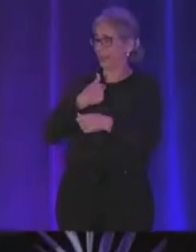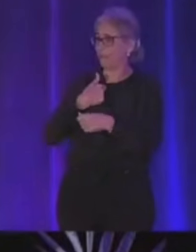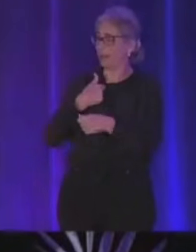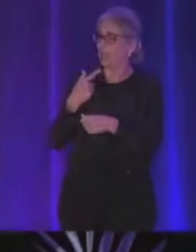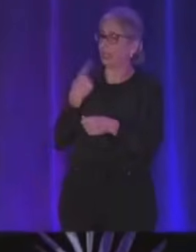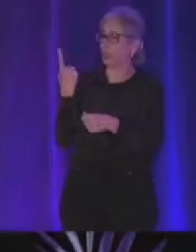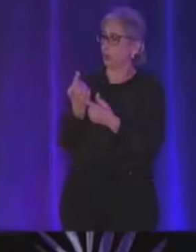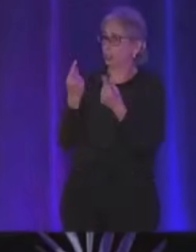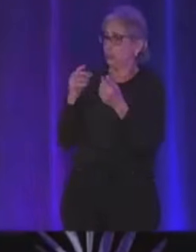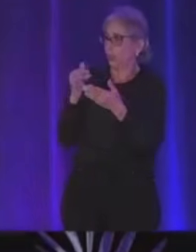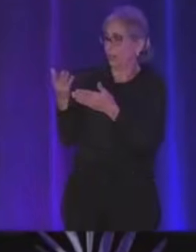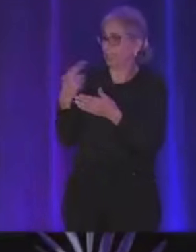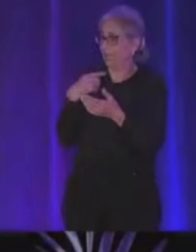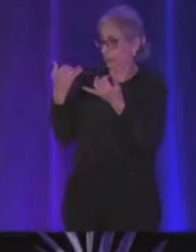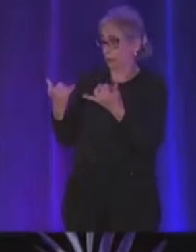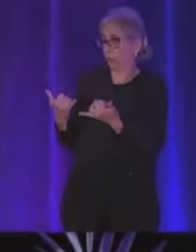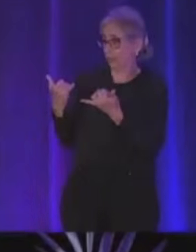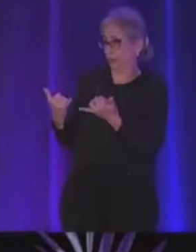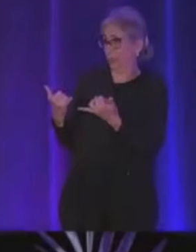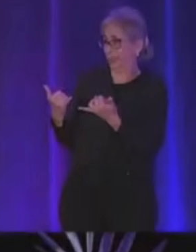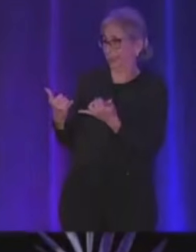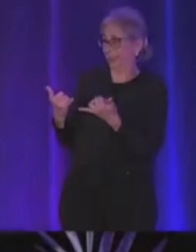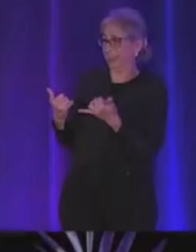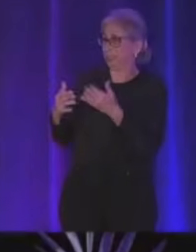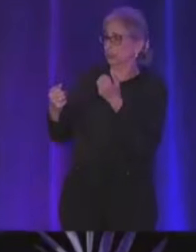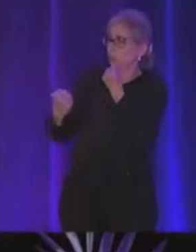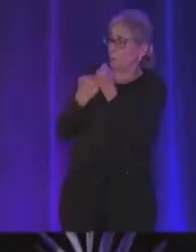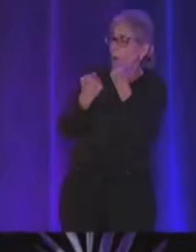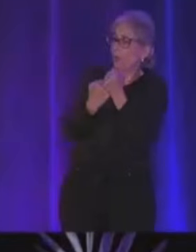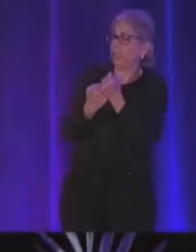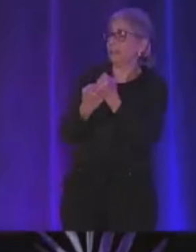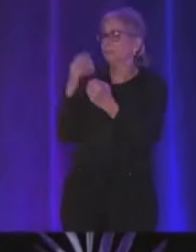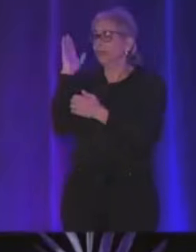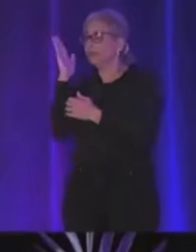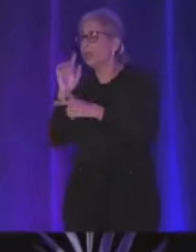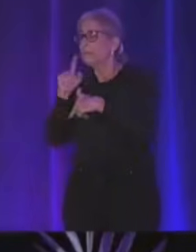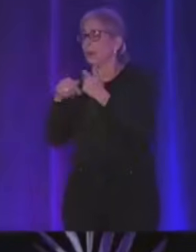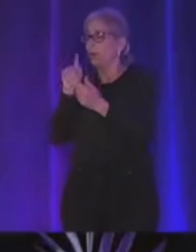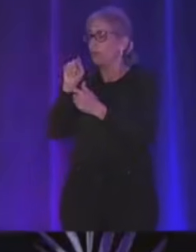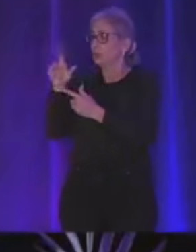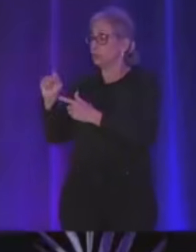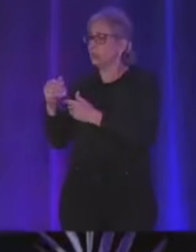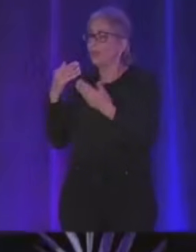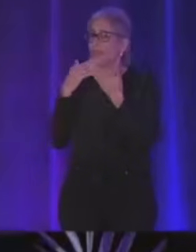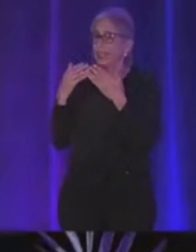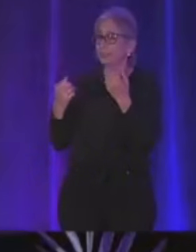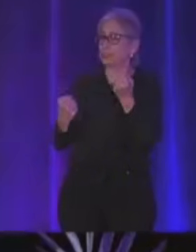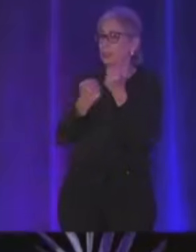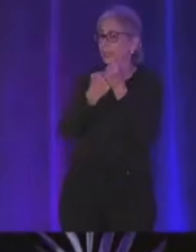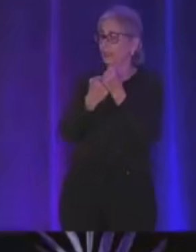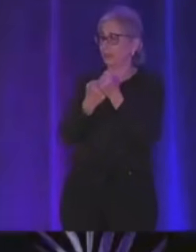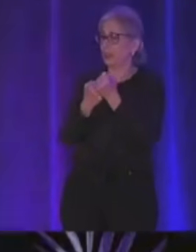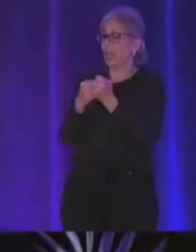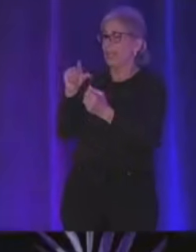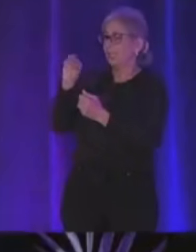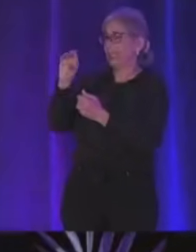only do the thing that I'm currently doing, evangelizing the tools, and then also working on them, thanks to sponsors on GitHub and similar. So